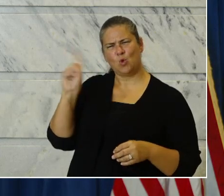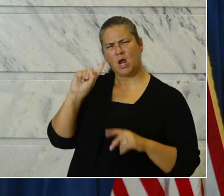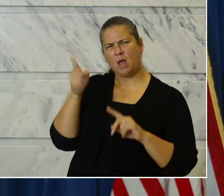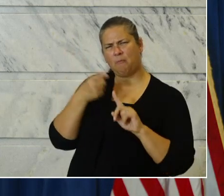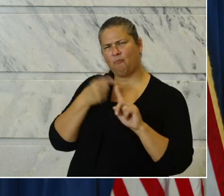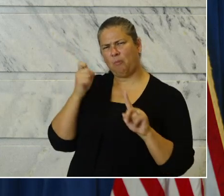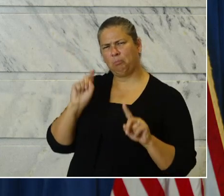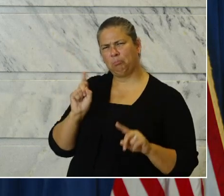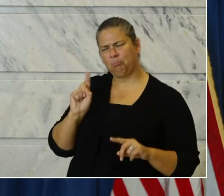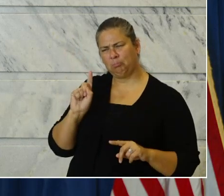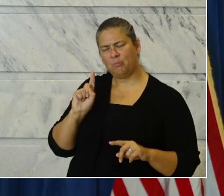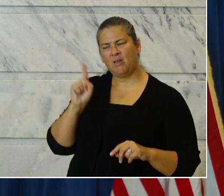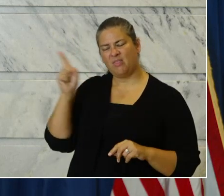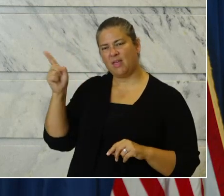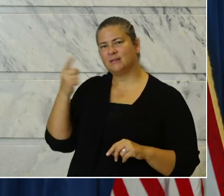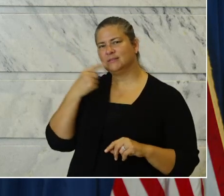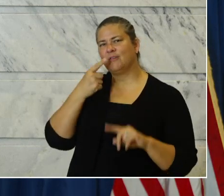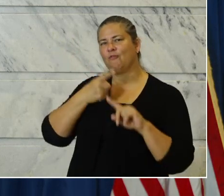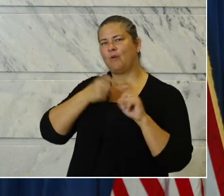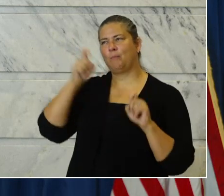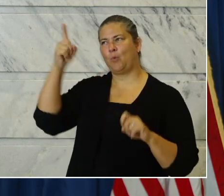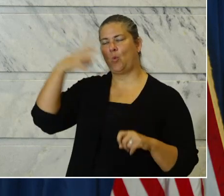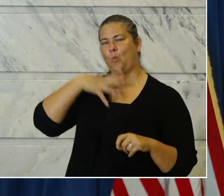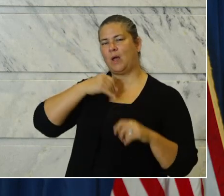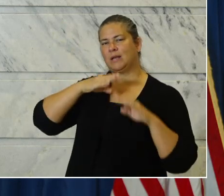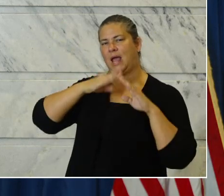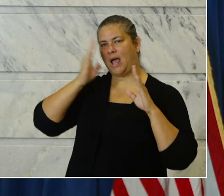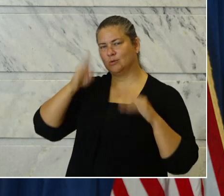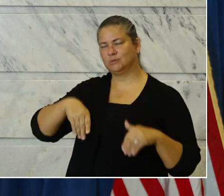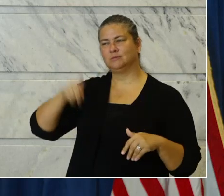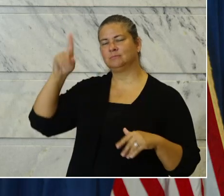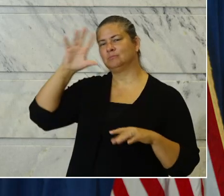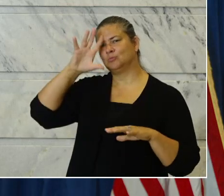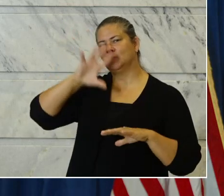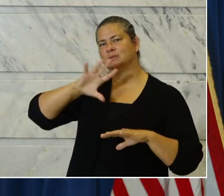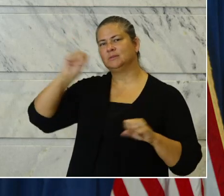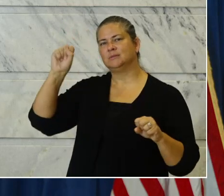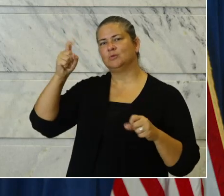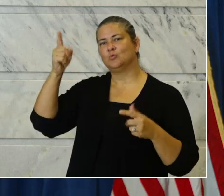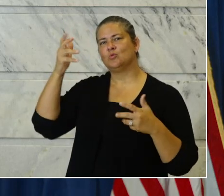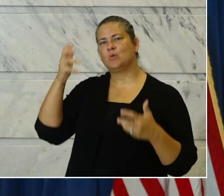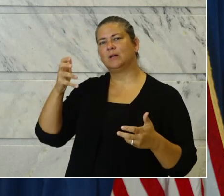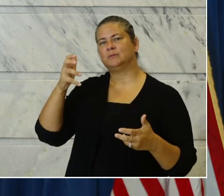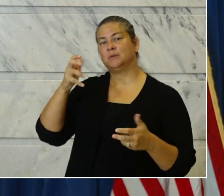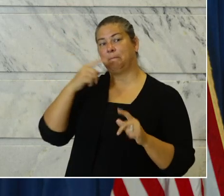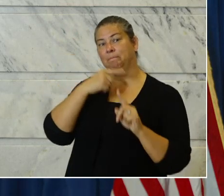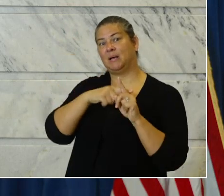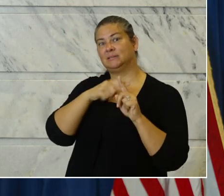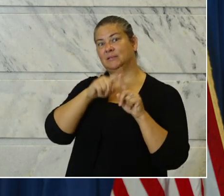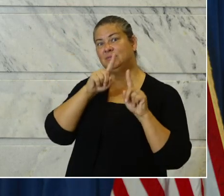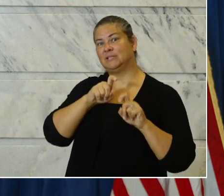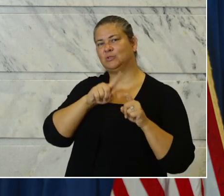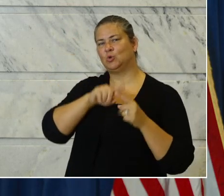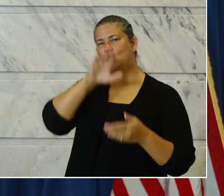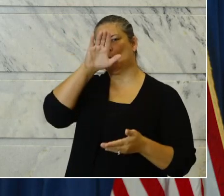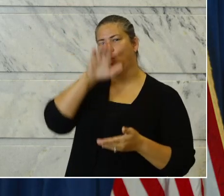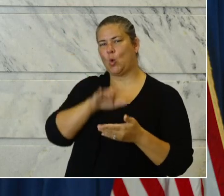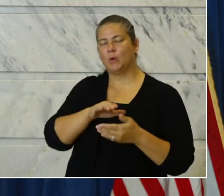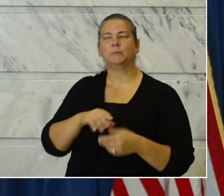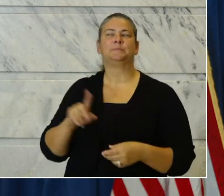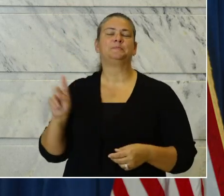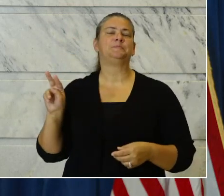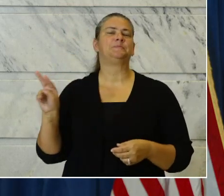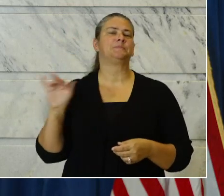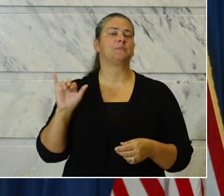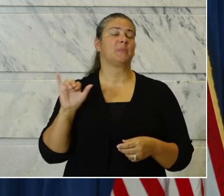already today that it is part of the White House desire or the President's desire to lower the number of positive tests. The question is, where do